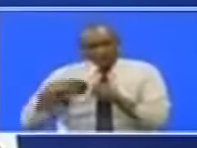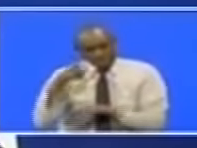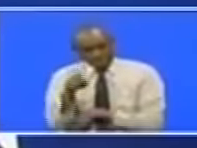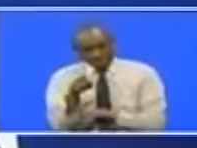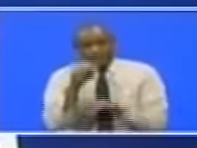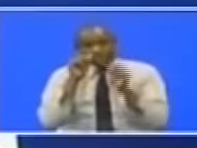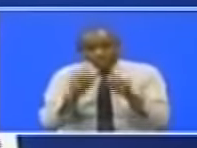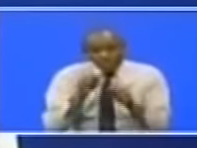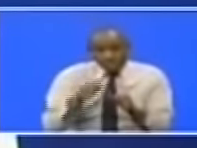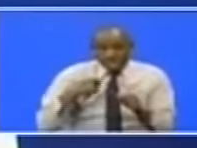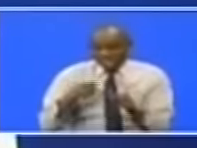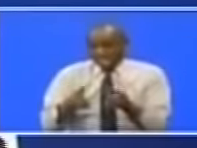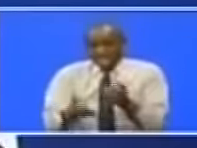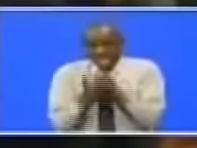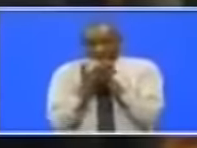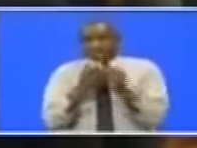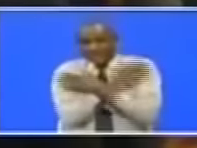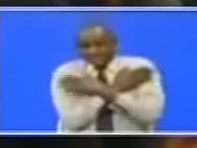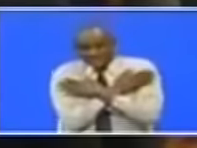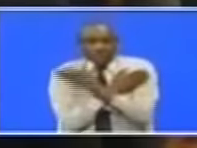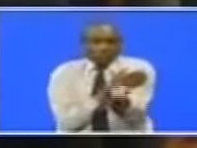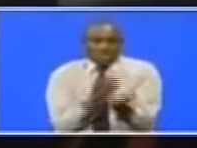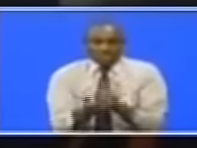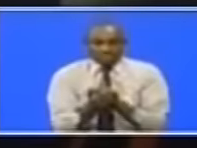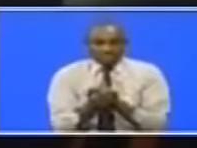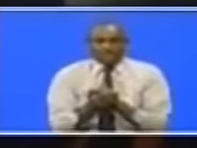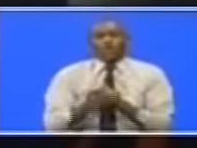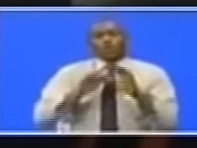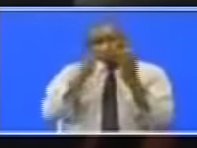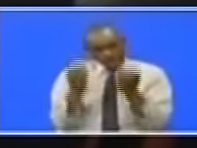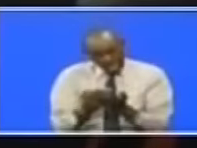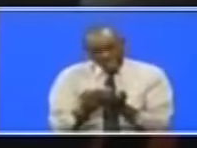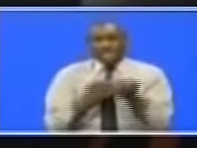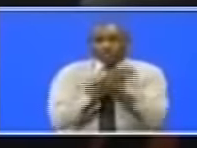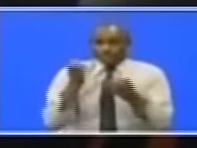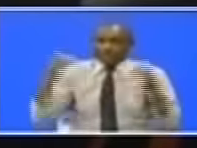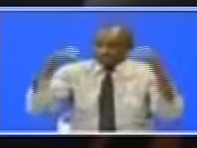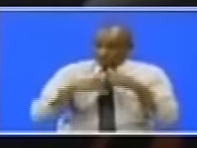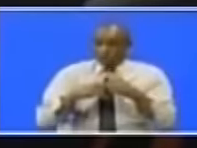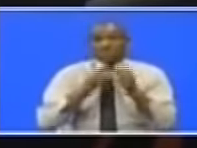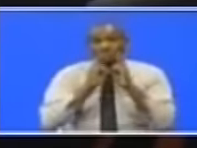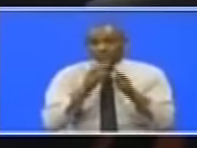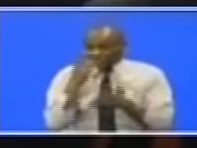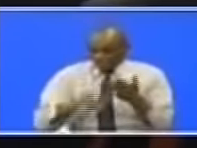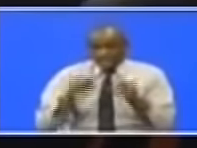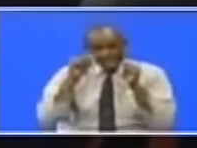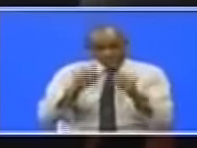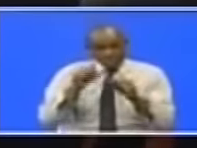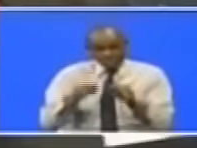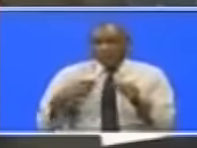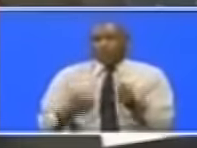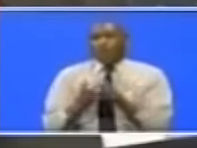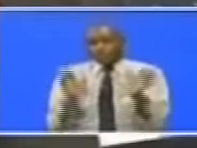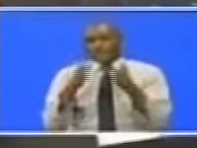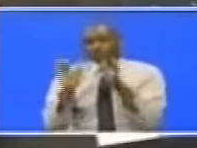can be able to attract our partners. According to the World Economic Forum report, enabling trade can decrease losses and waste and open